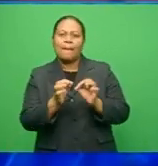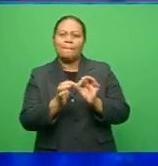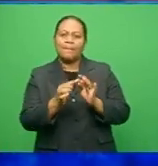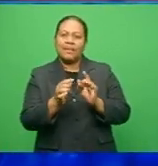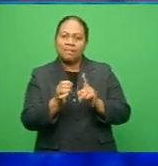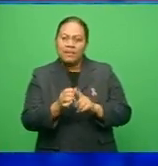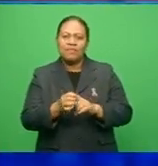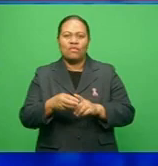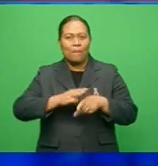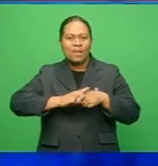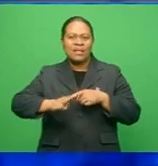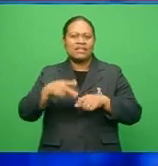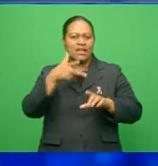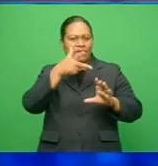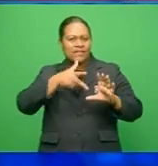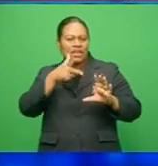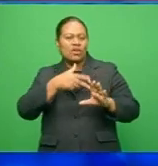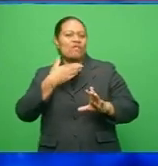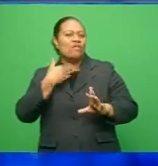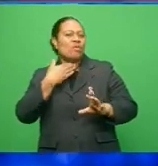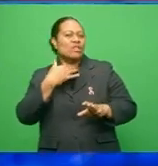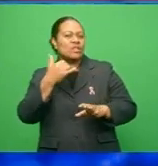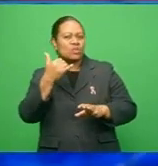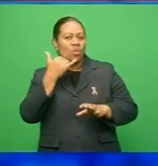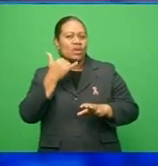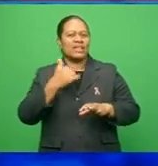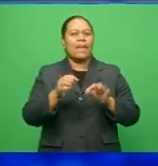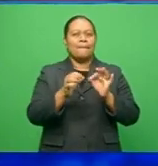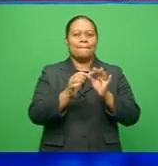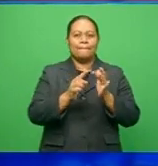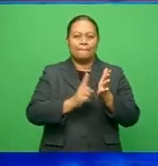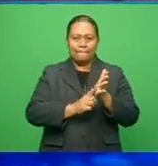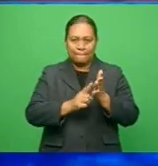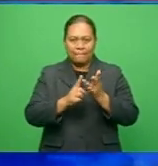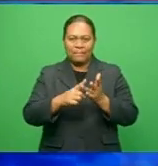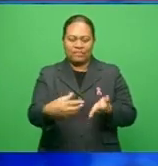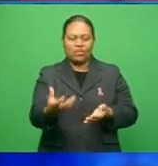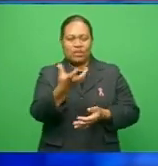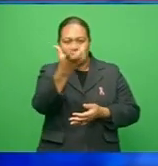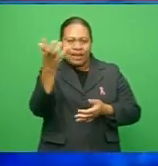messaging, video and voice calling, and Below for cloud storage.